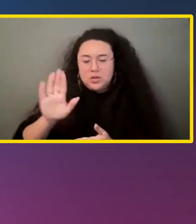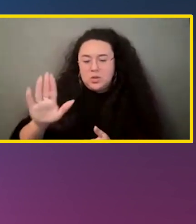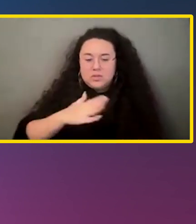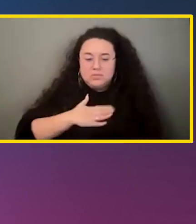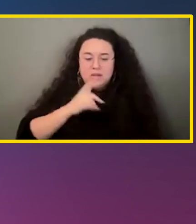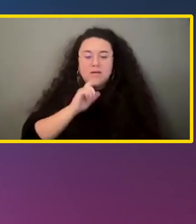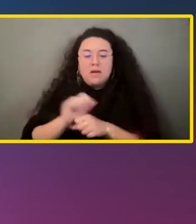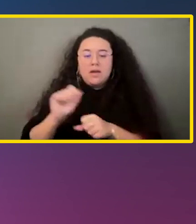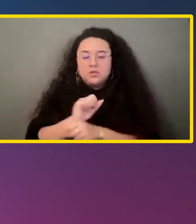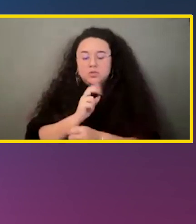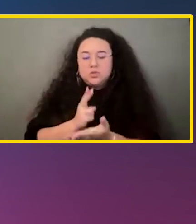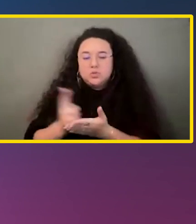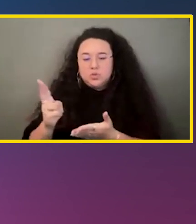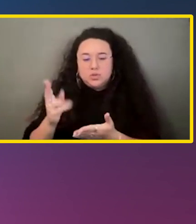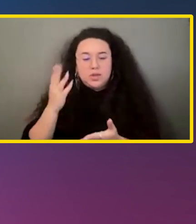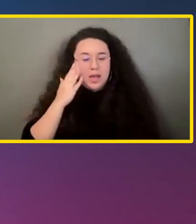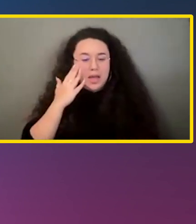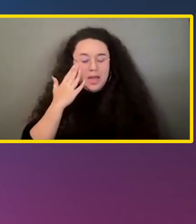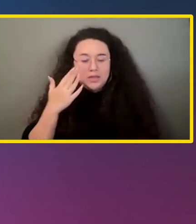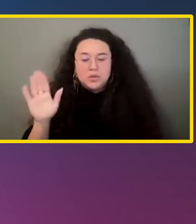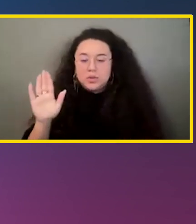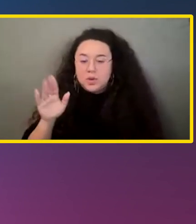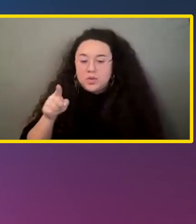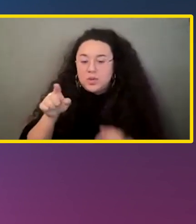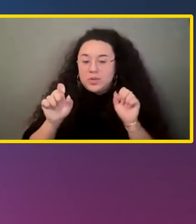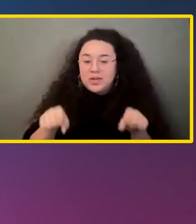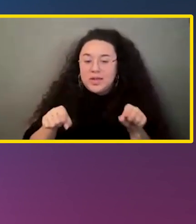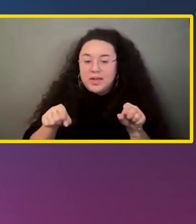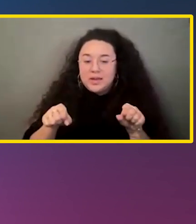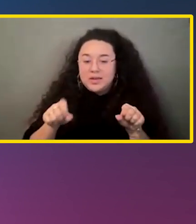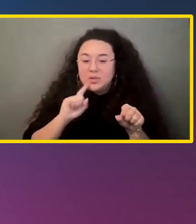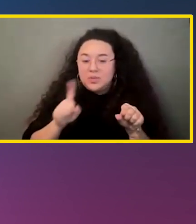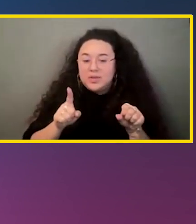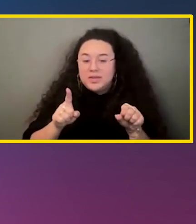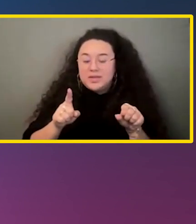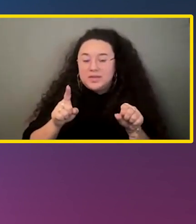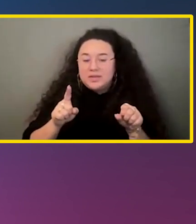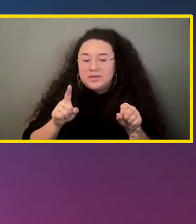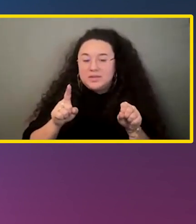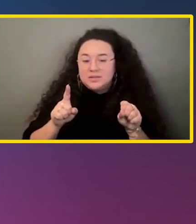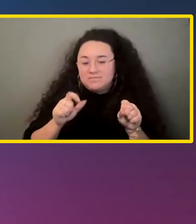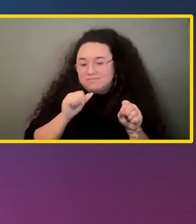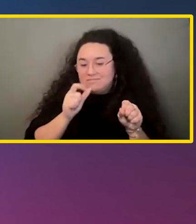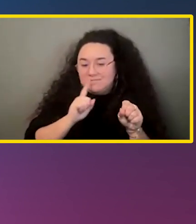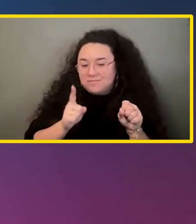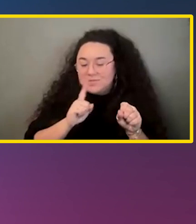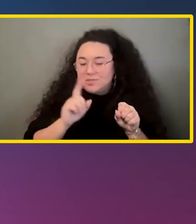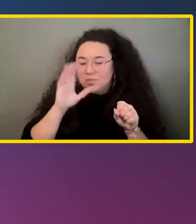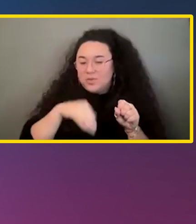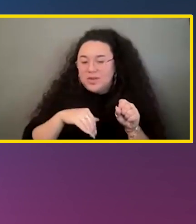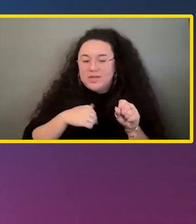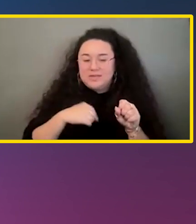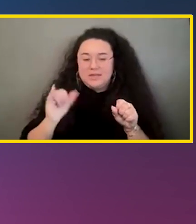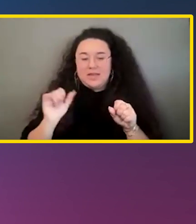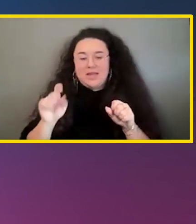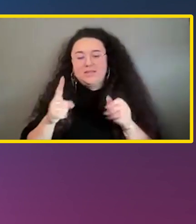actual truth. So I don't know that you can really, I don't know. It's weird. It's almost like